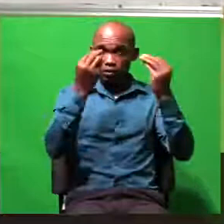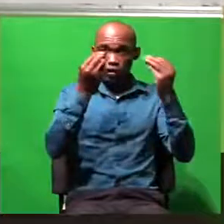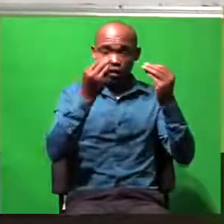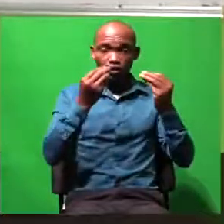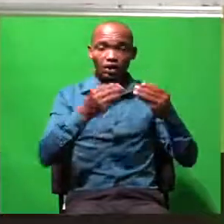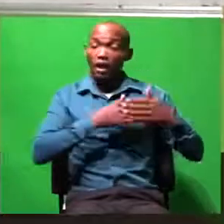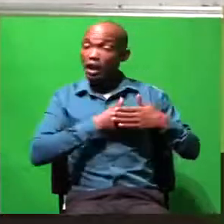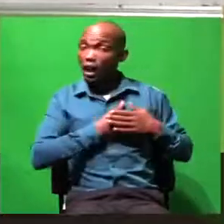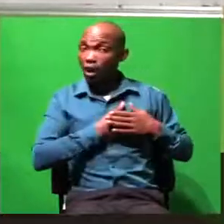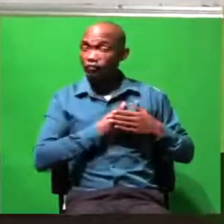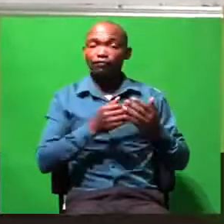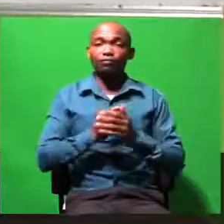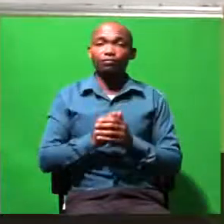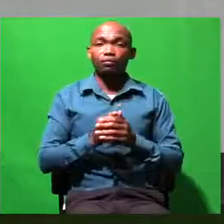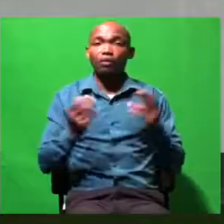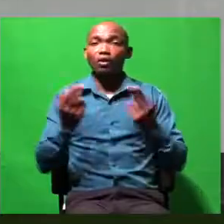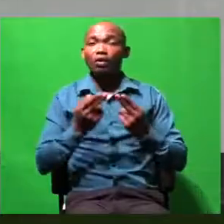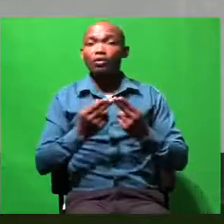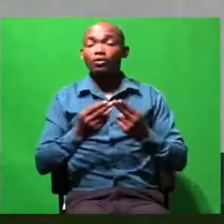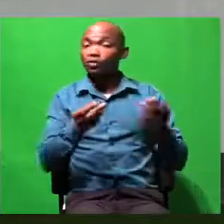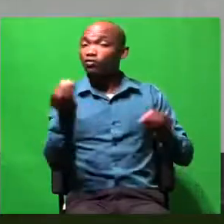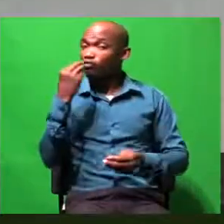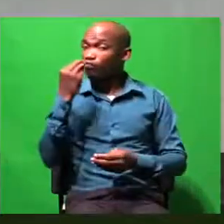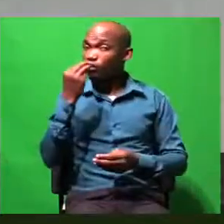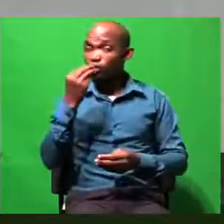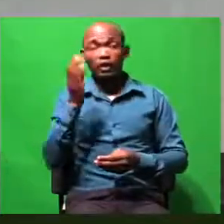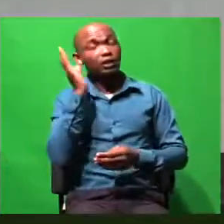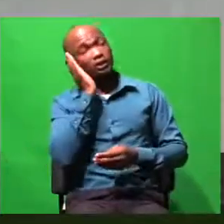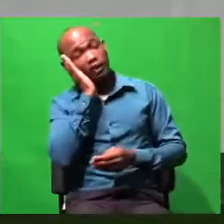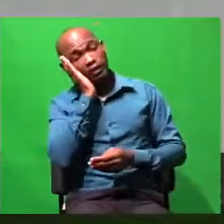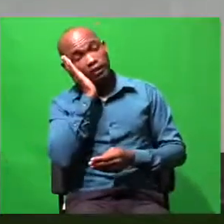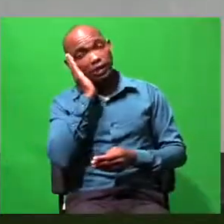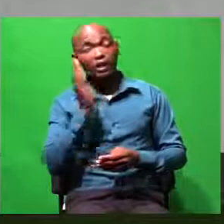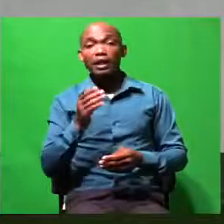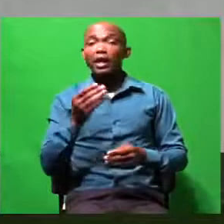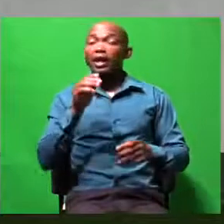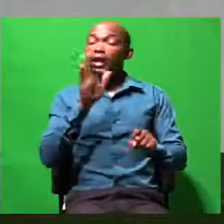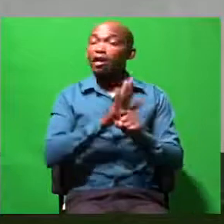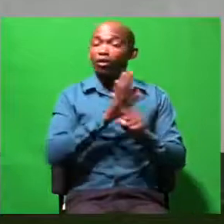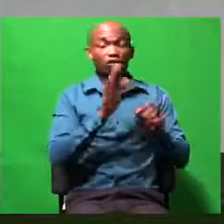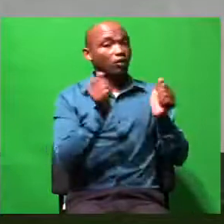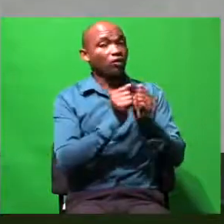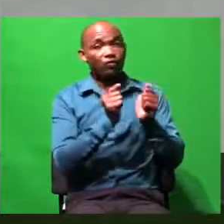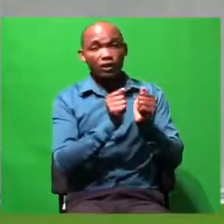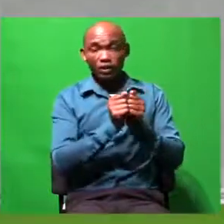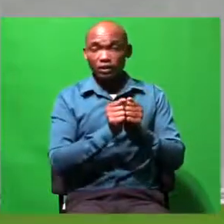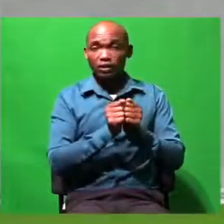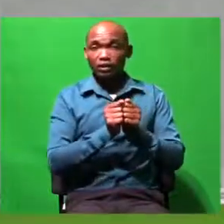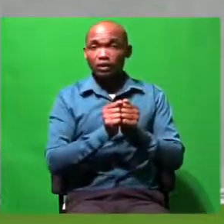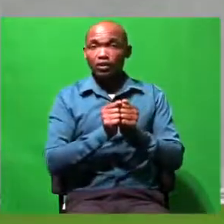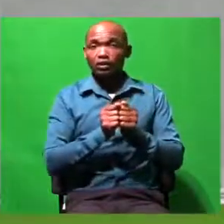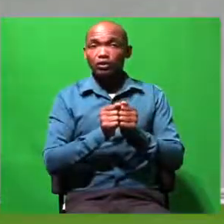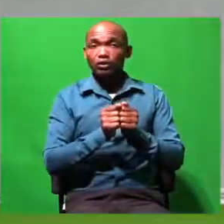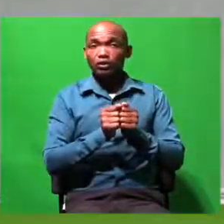education. They need love. They need food. They need shelter. They need a lot of things. So